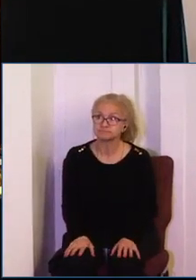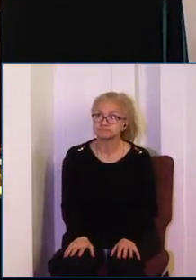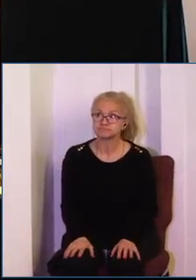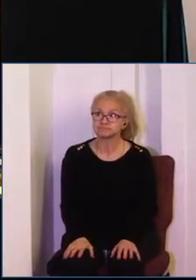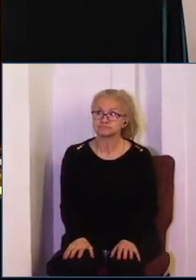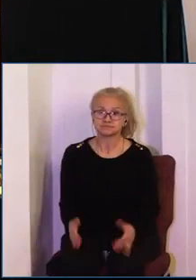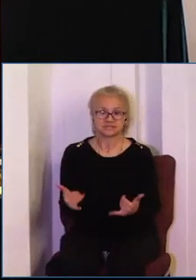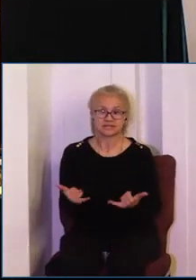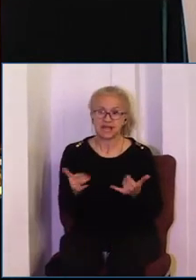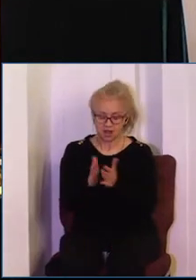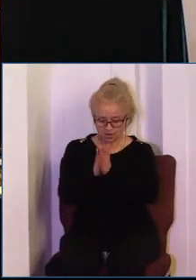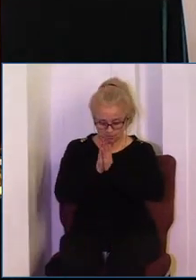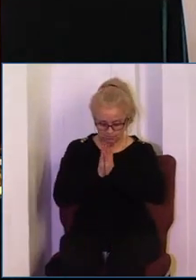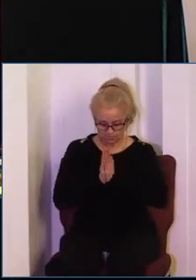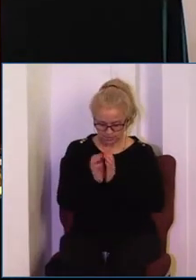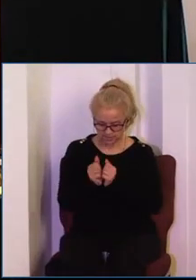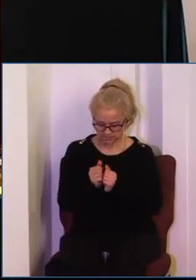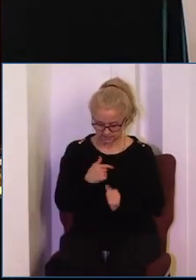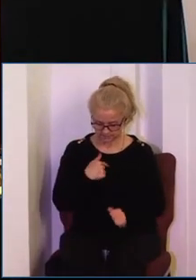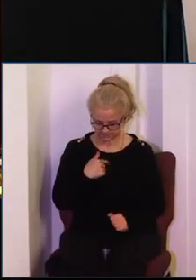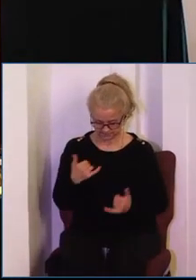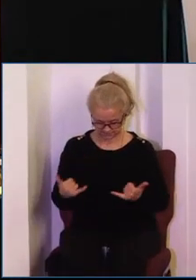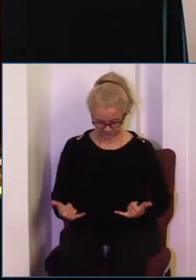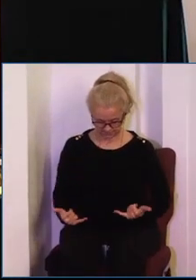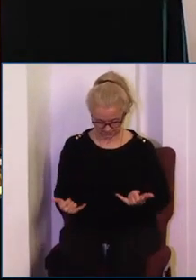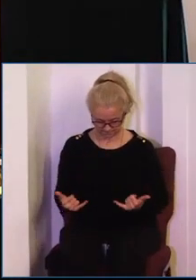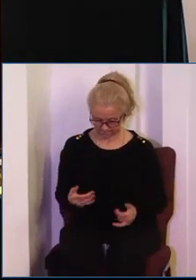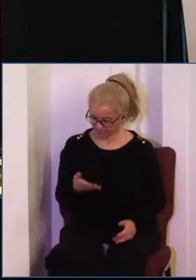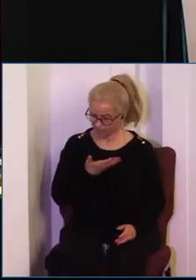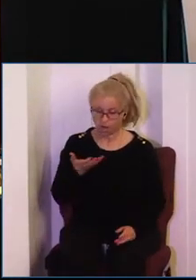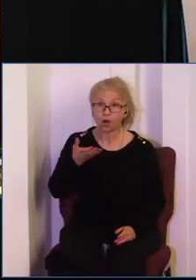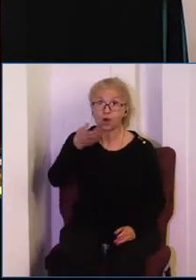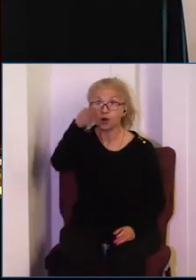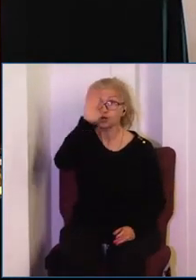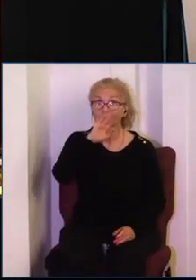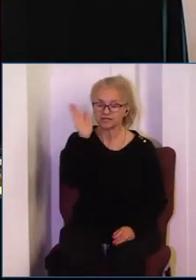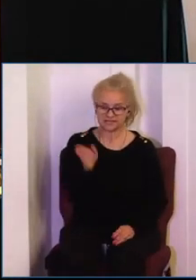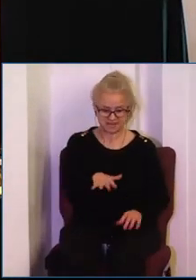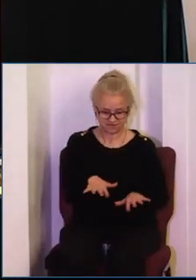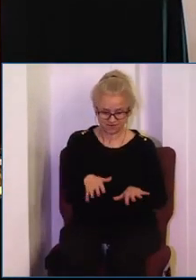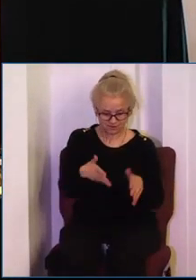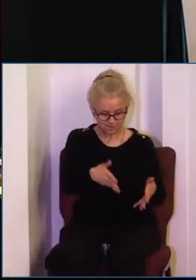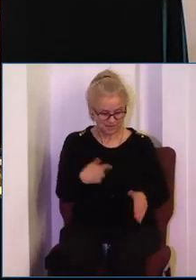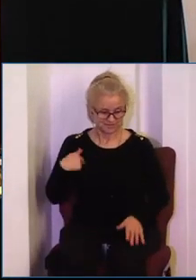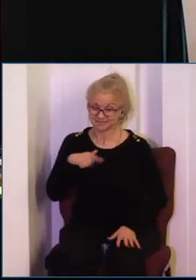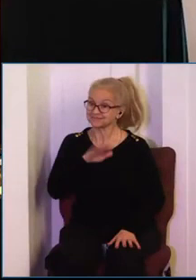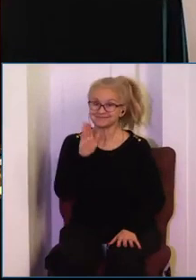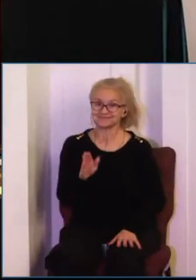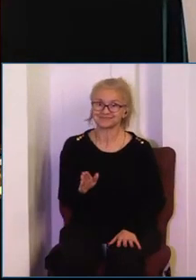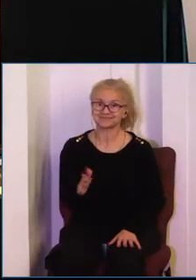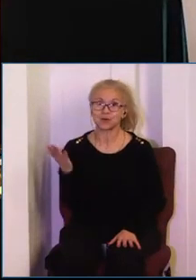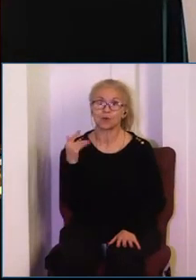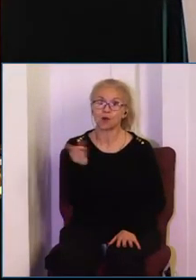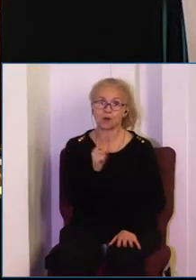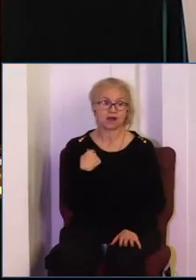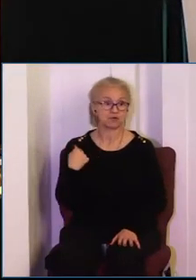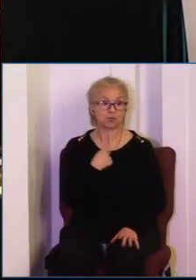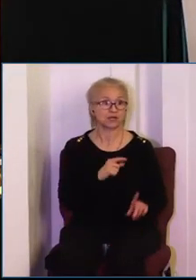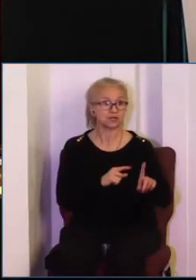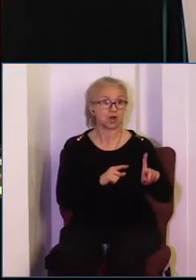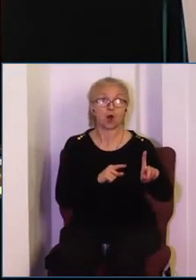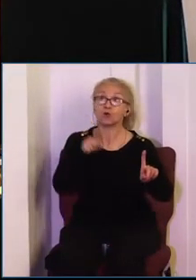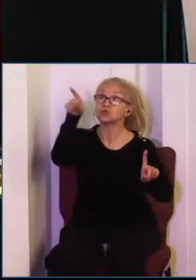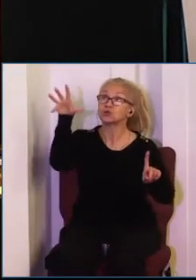Now would you pray with me? O God, who never leaves us, because wherever we go, there